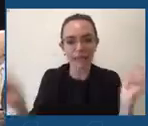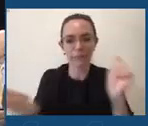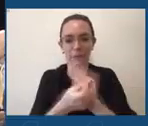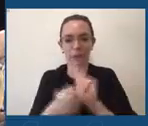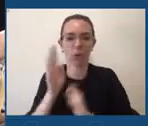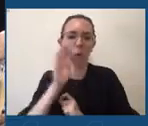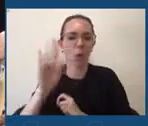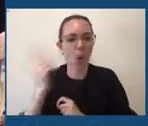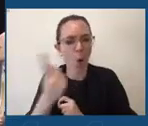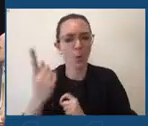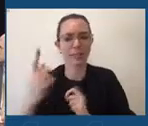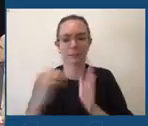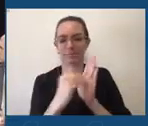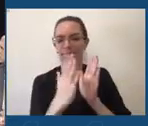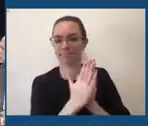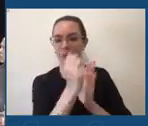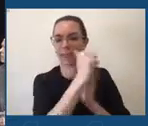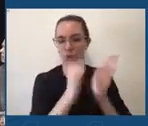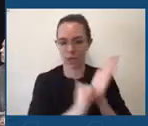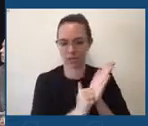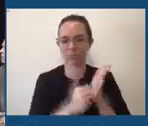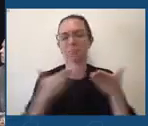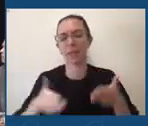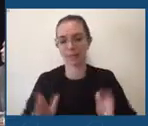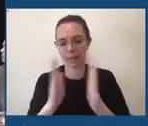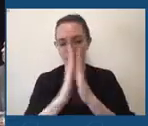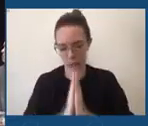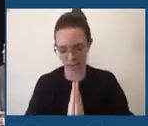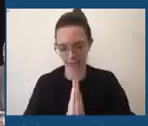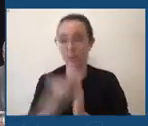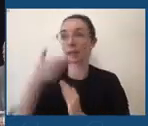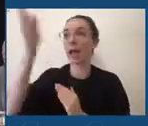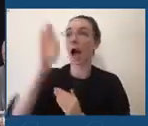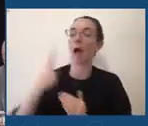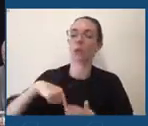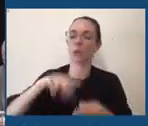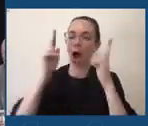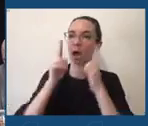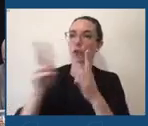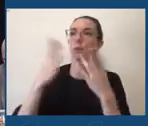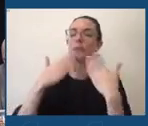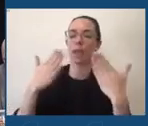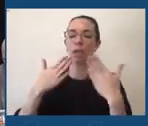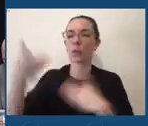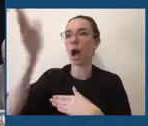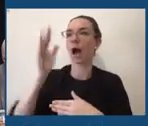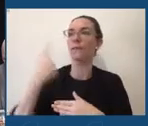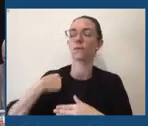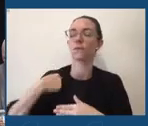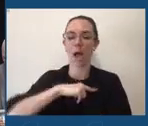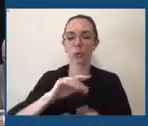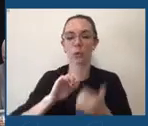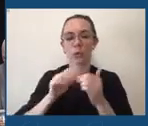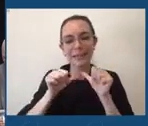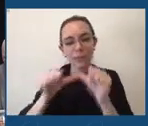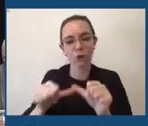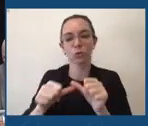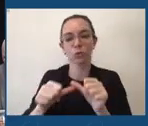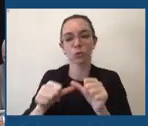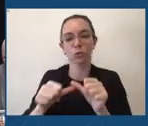on the agenda. Let's pray. God, we honor you on this day, and we thank you, oh God, for how you continue to remind us of